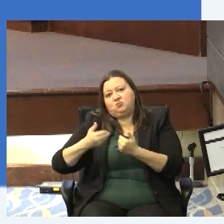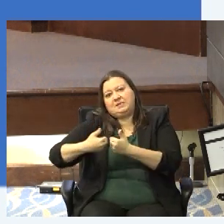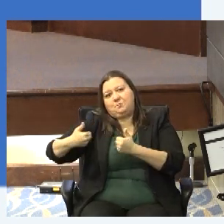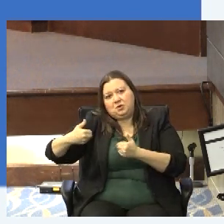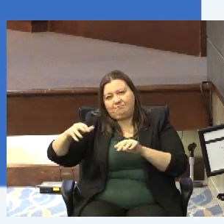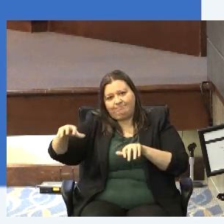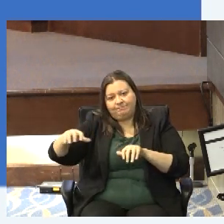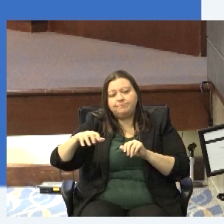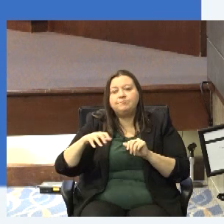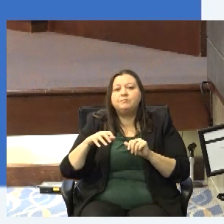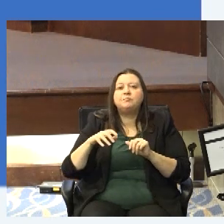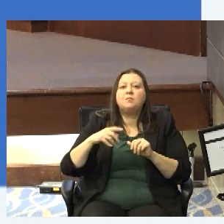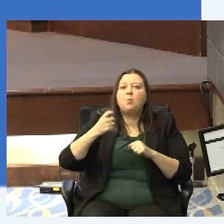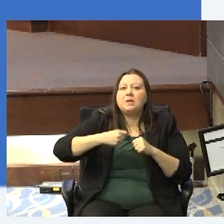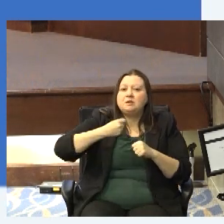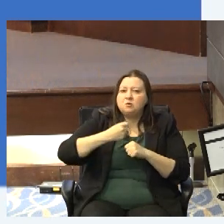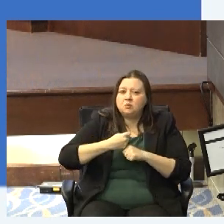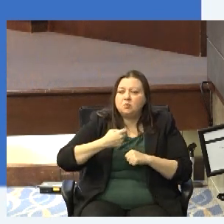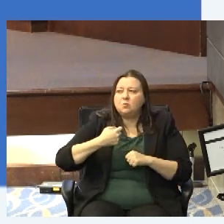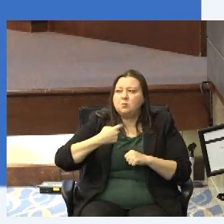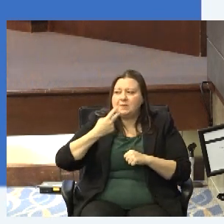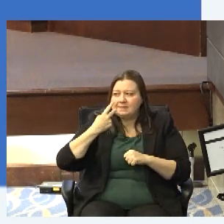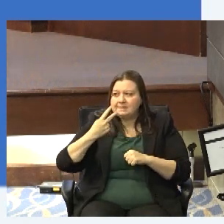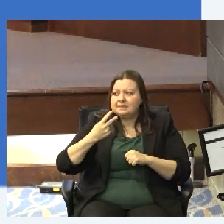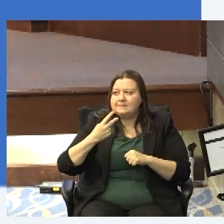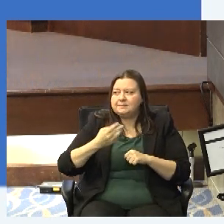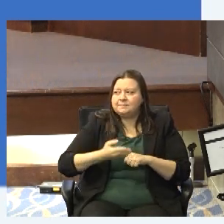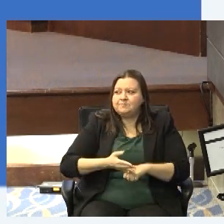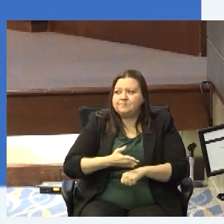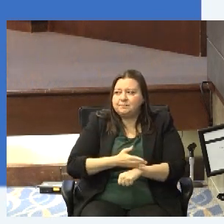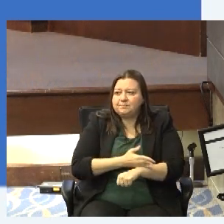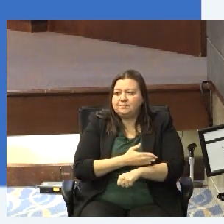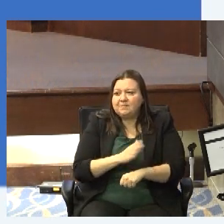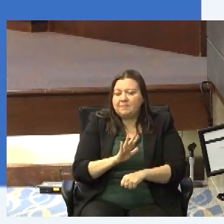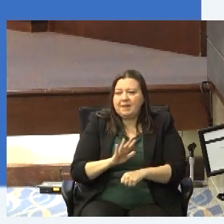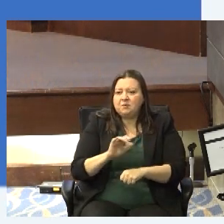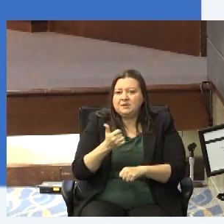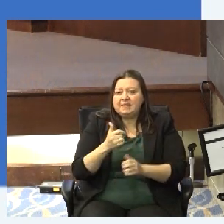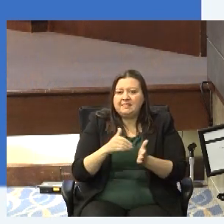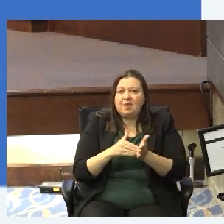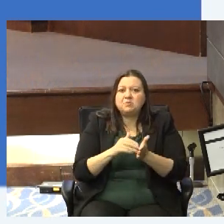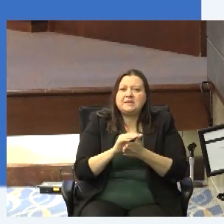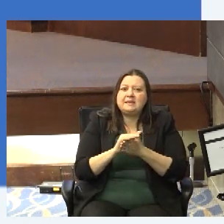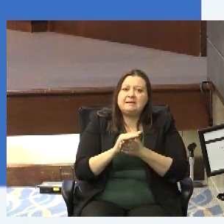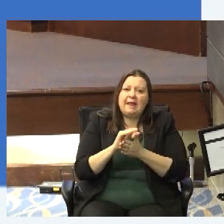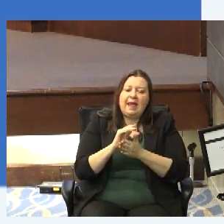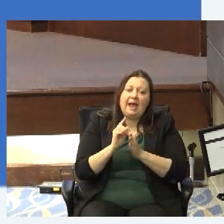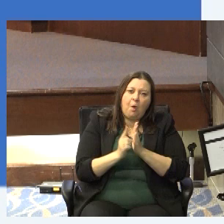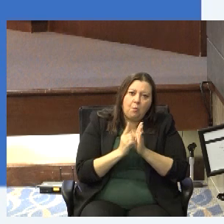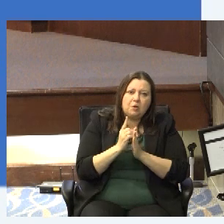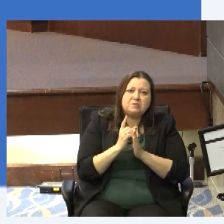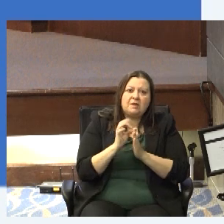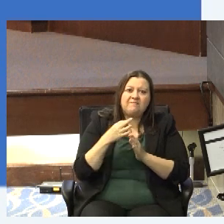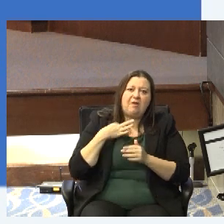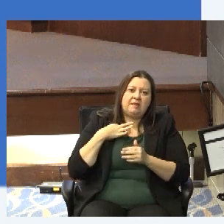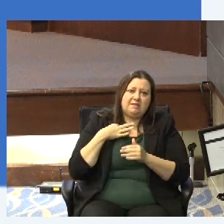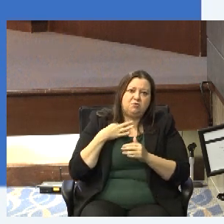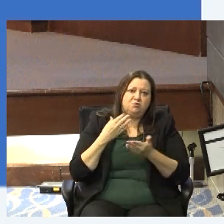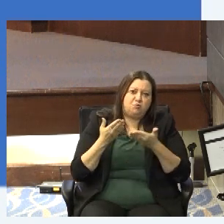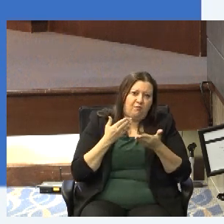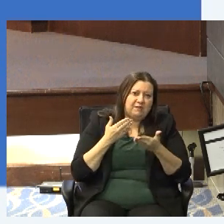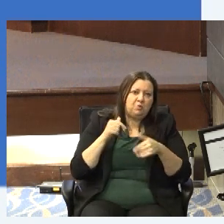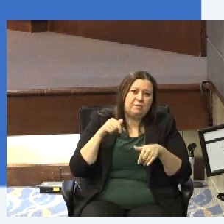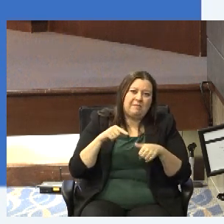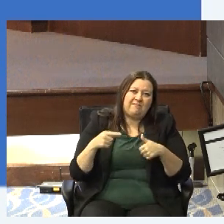the course of a year, we see about 10,000 hours of volunteer service, and this will be the first